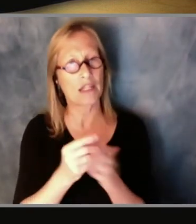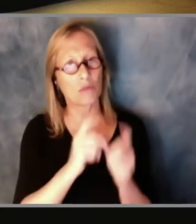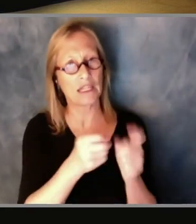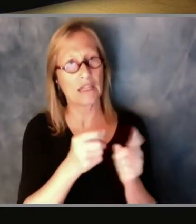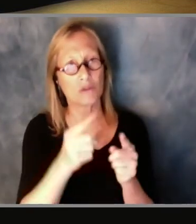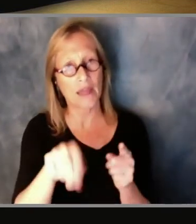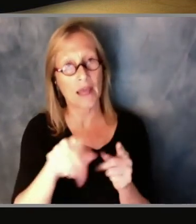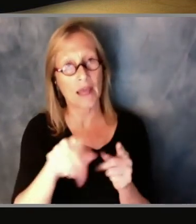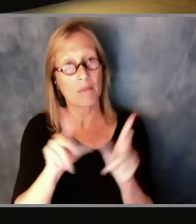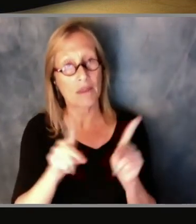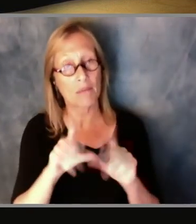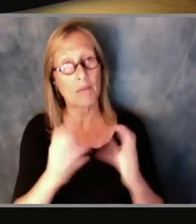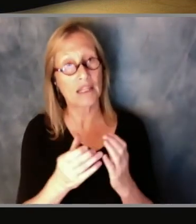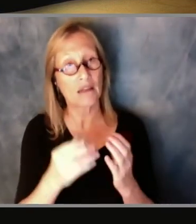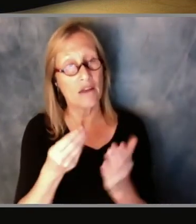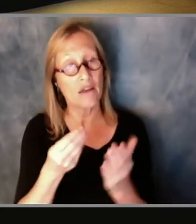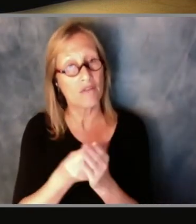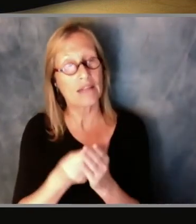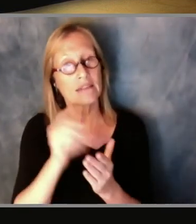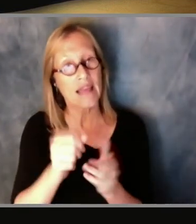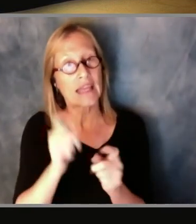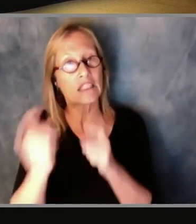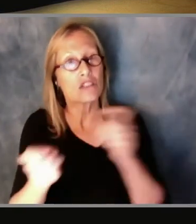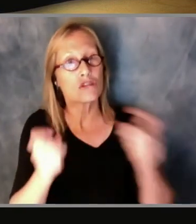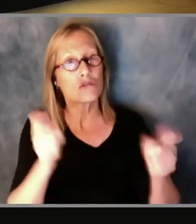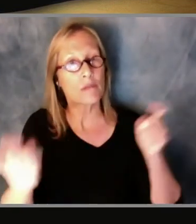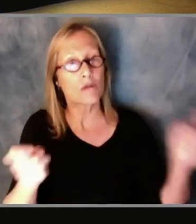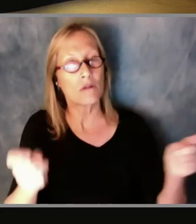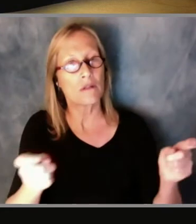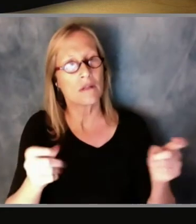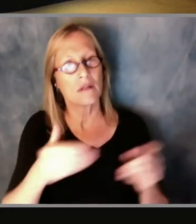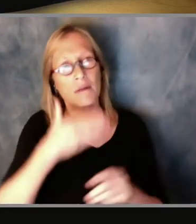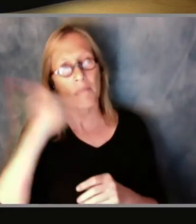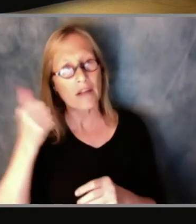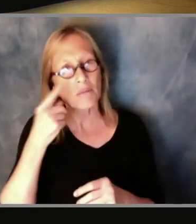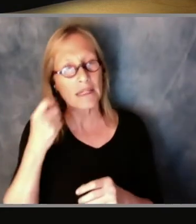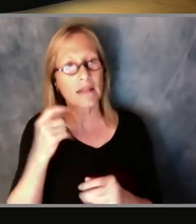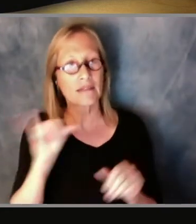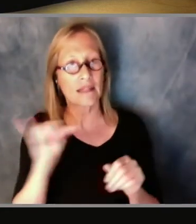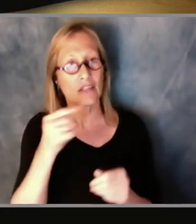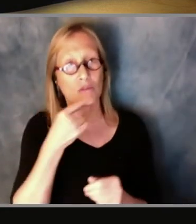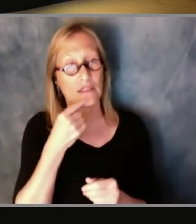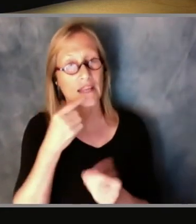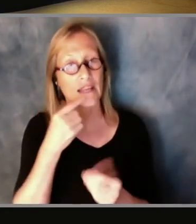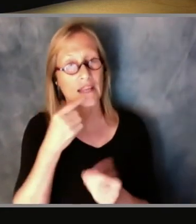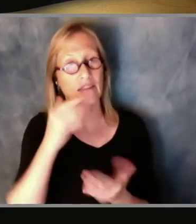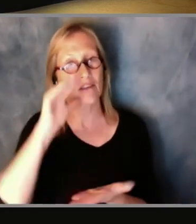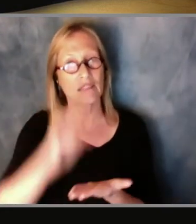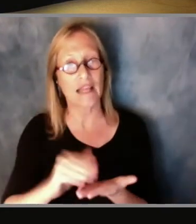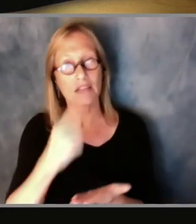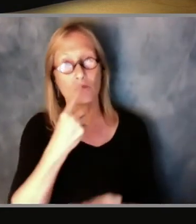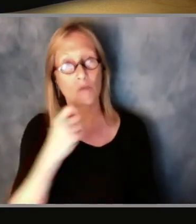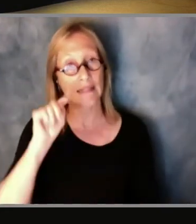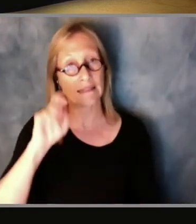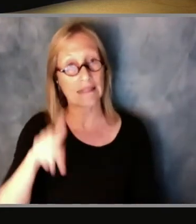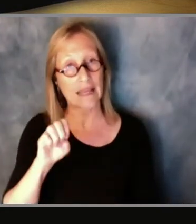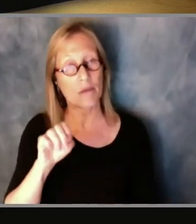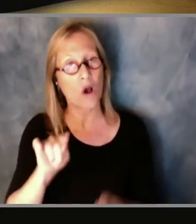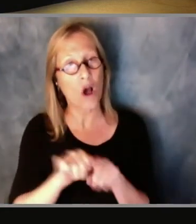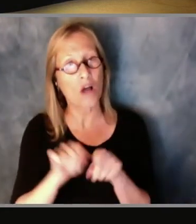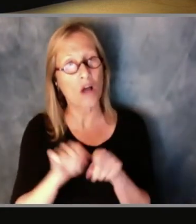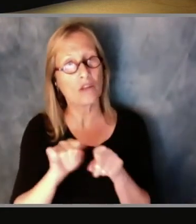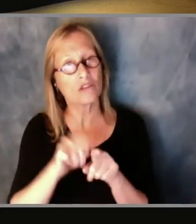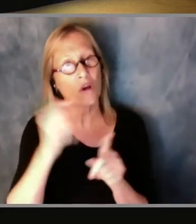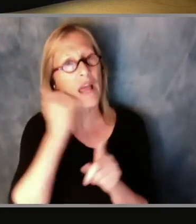much more efficiently because, as other people have said, there's less red tape. Also, the day-to-day interaction